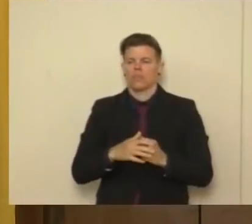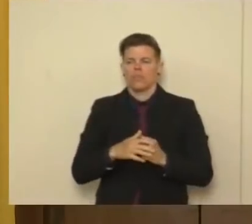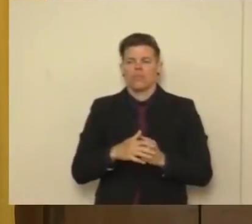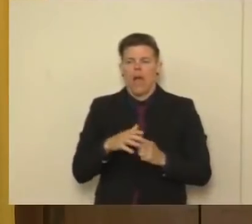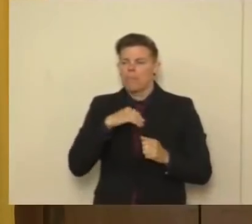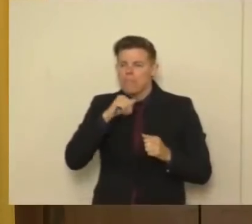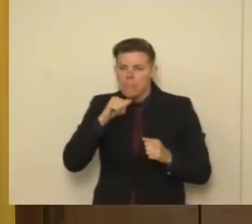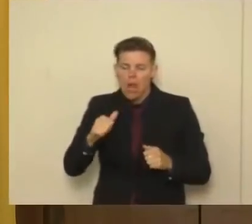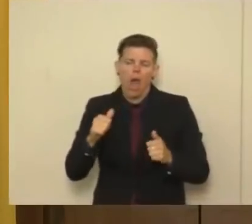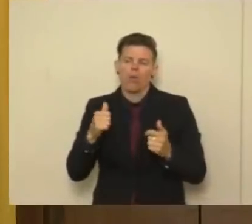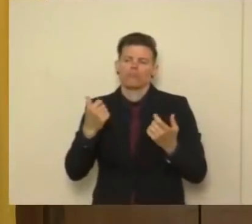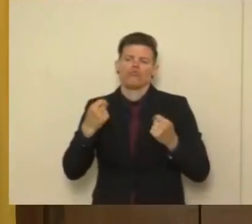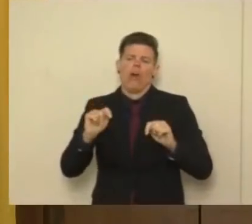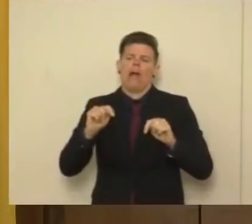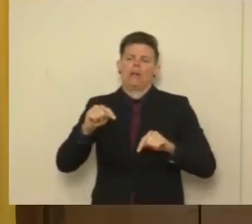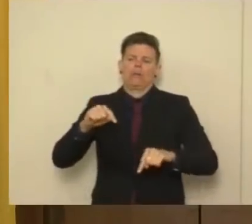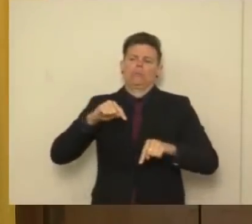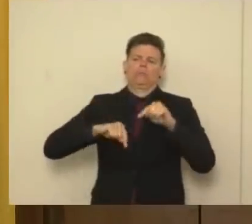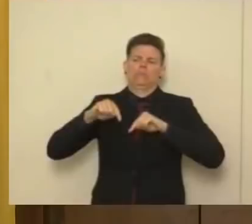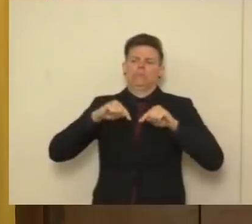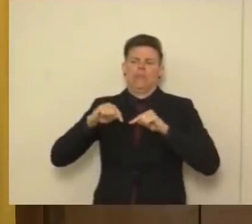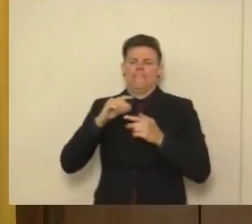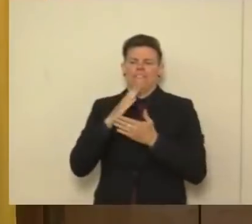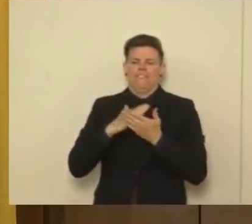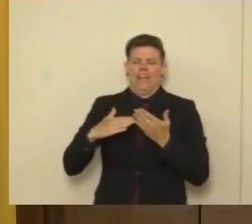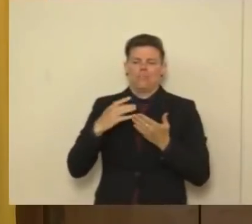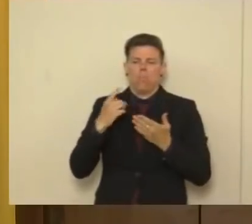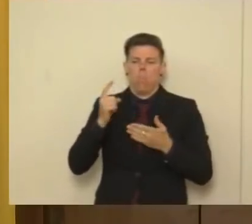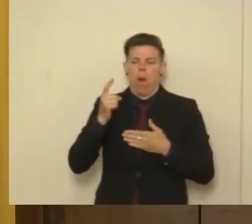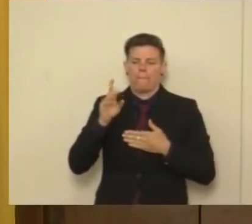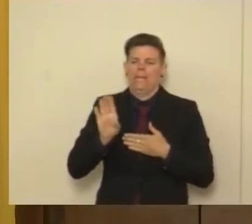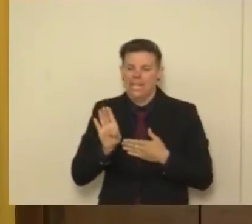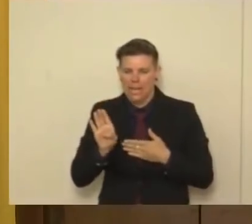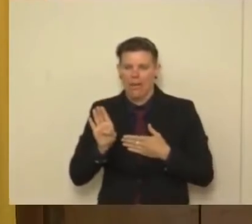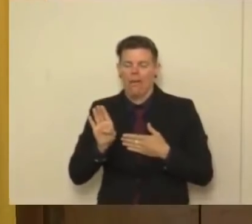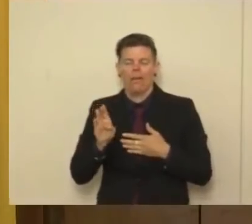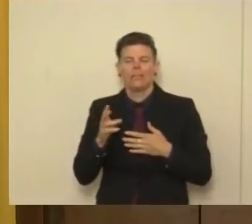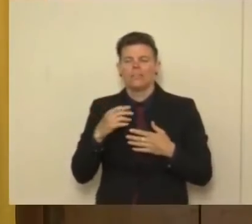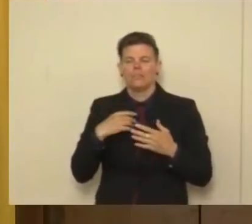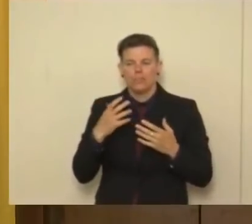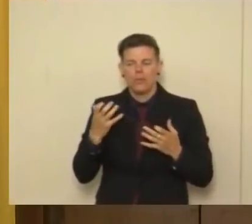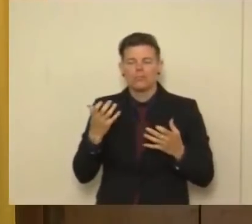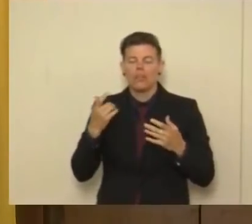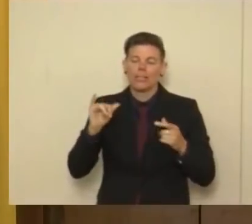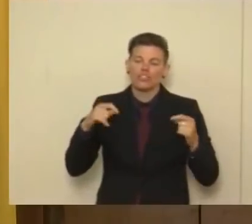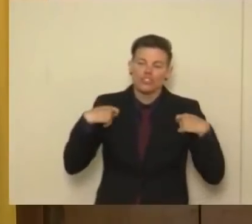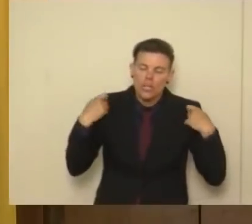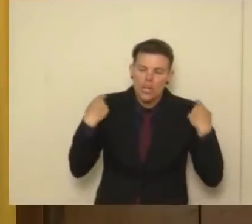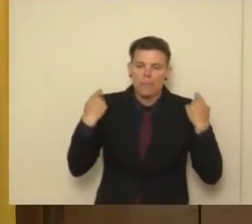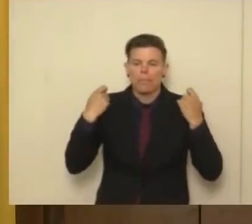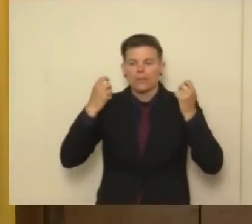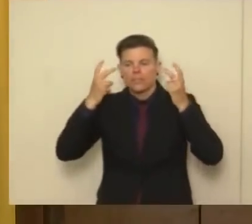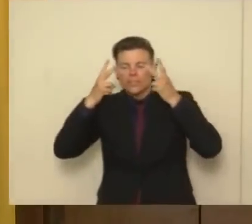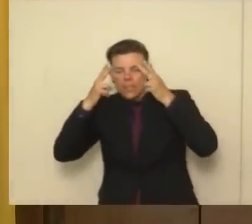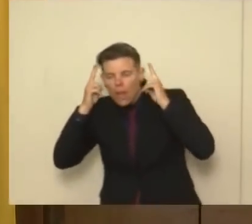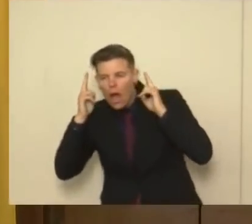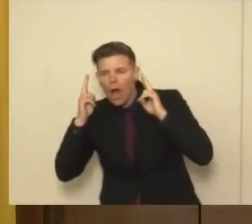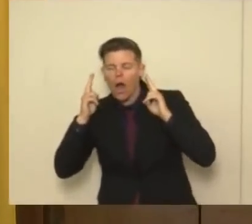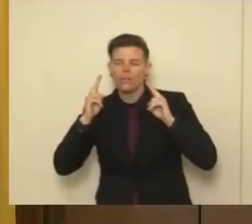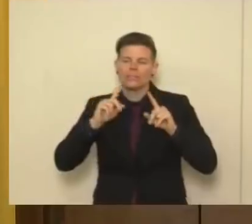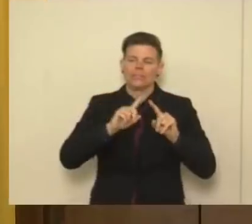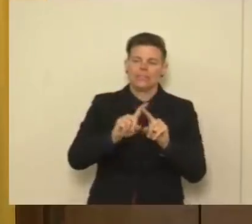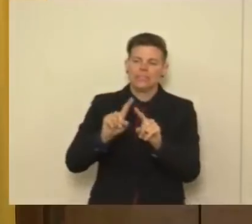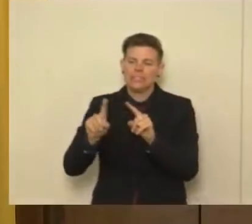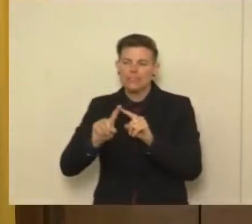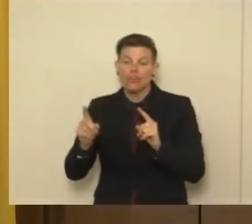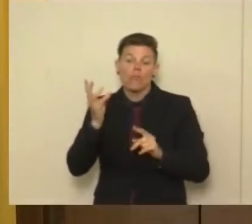phase 1B, which was gyms, limited capacity, salons, etc., wineries. We don't